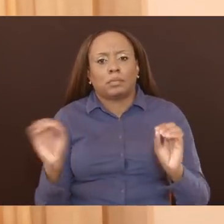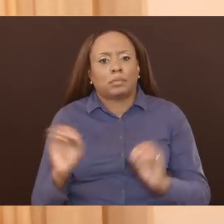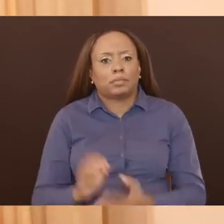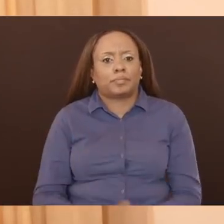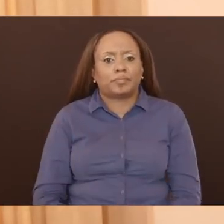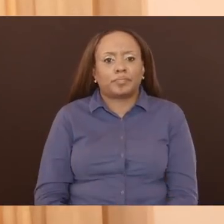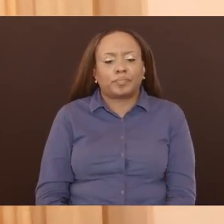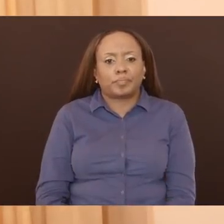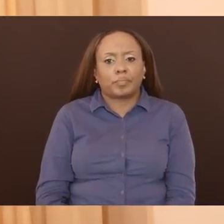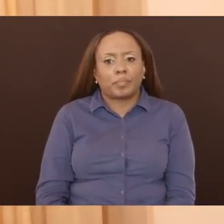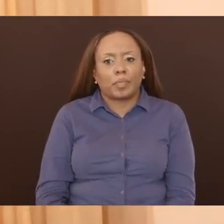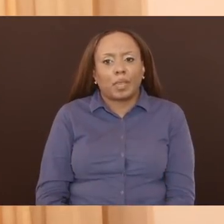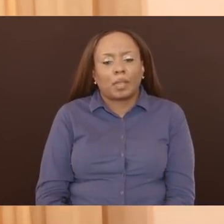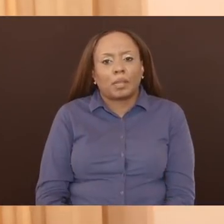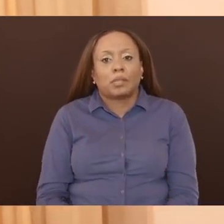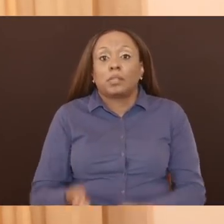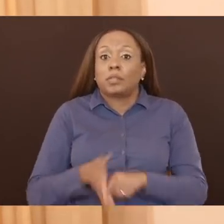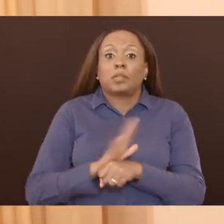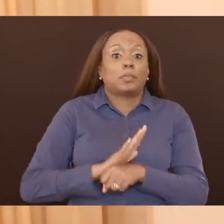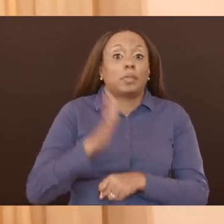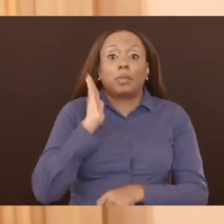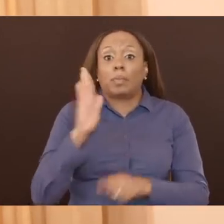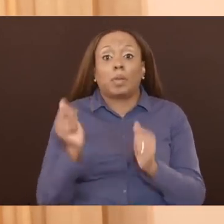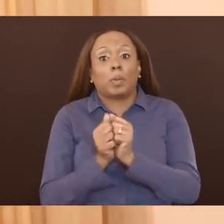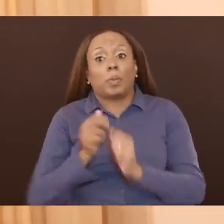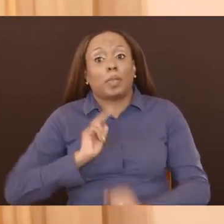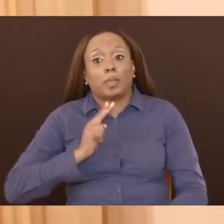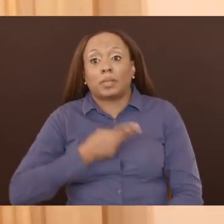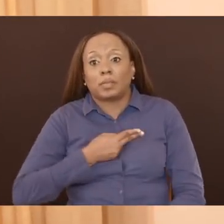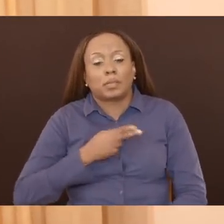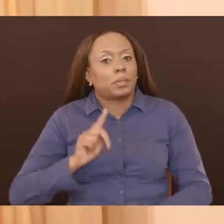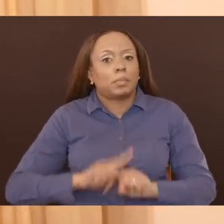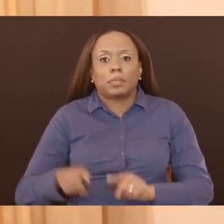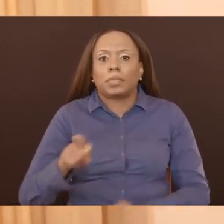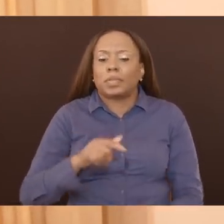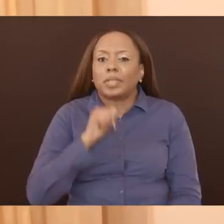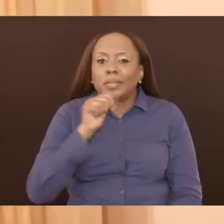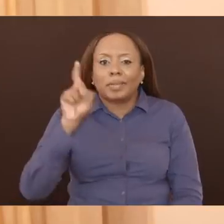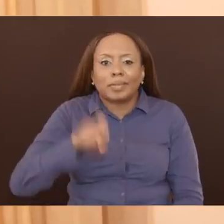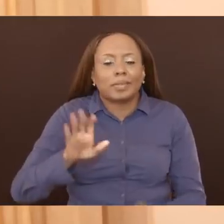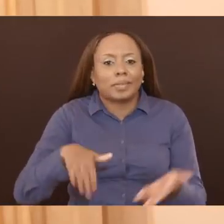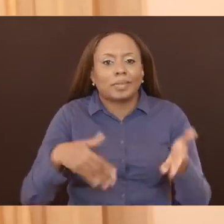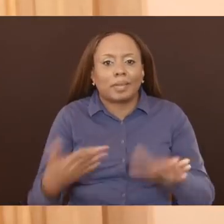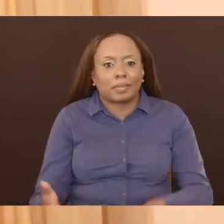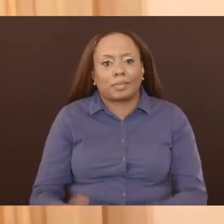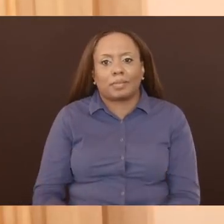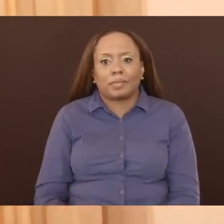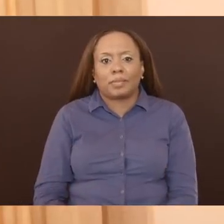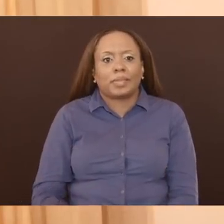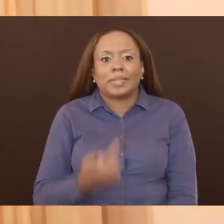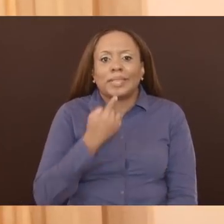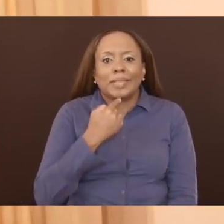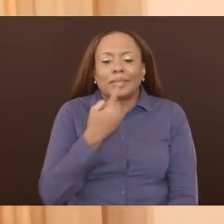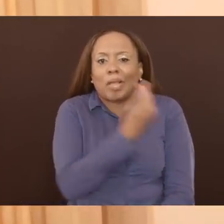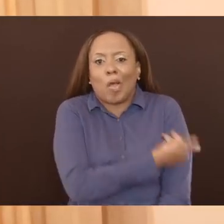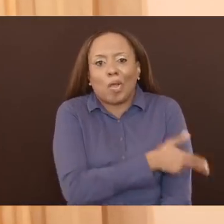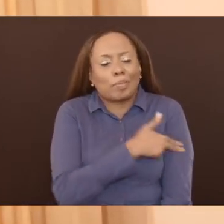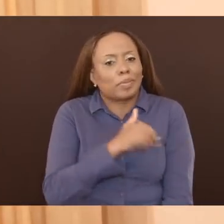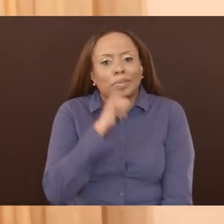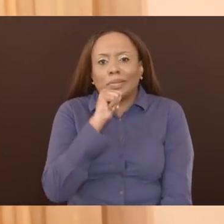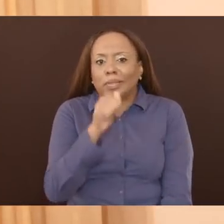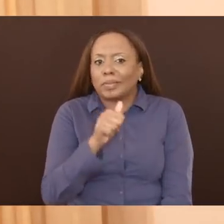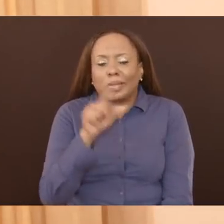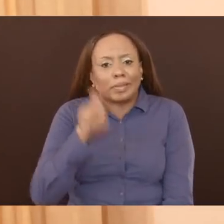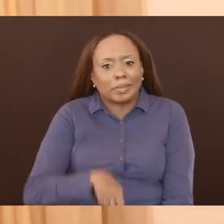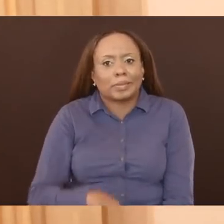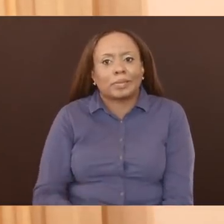The virus will be with us for some time, but death does not have to be with us at all. And serious hospitalization does not have to be with us